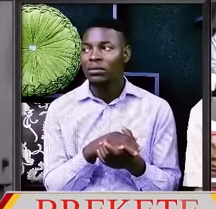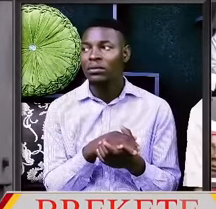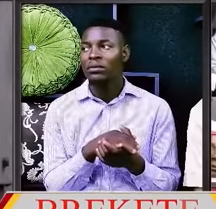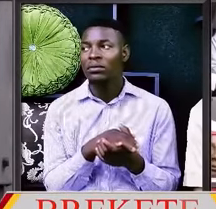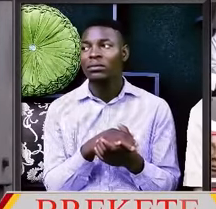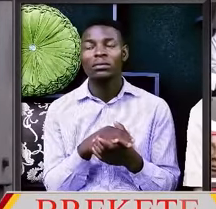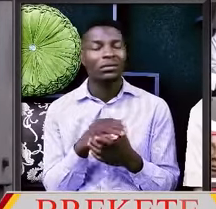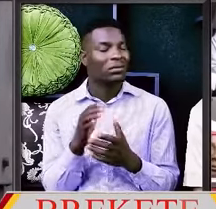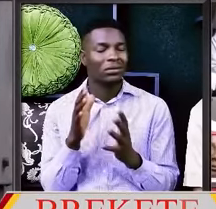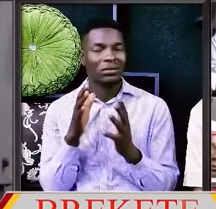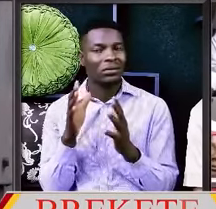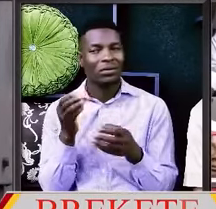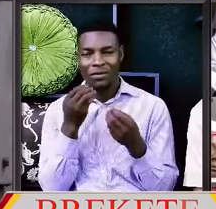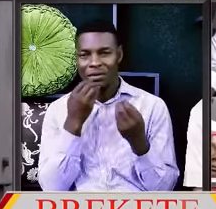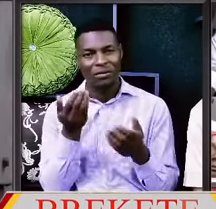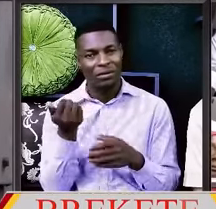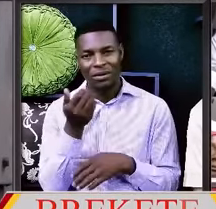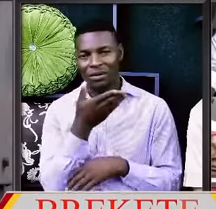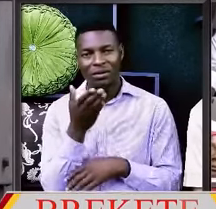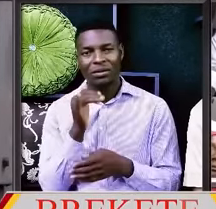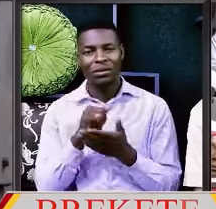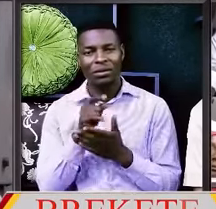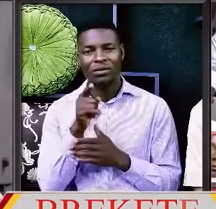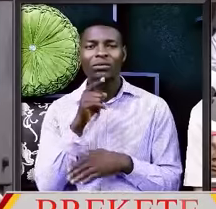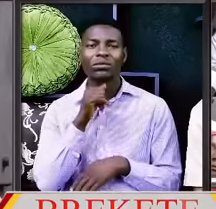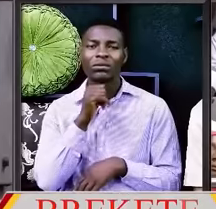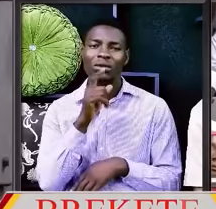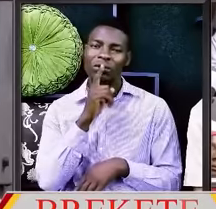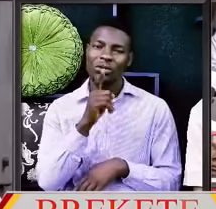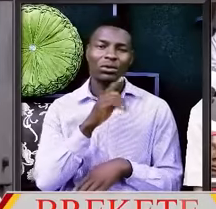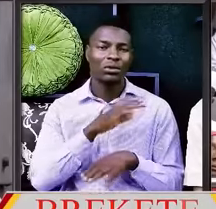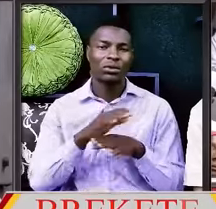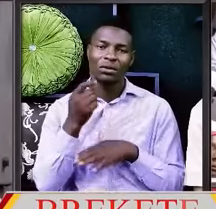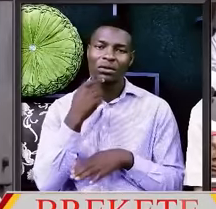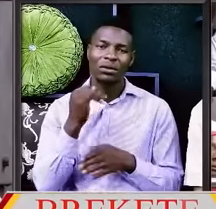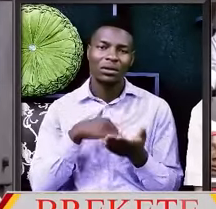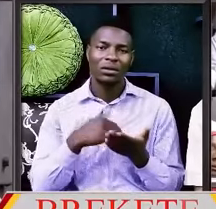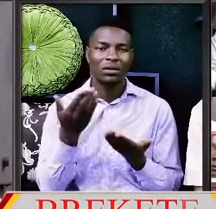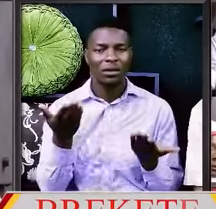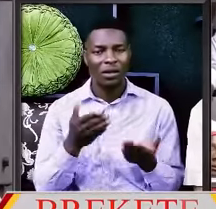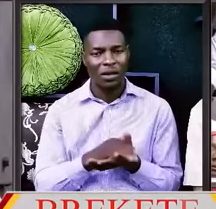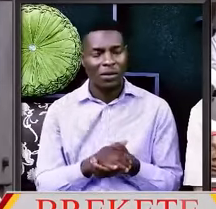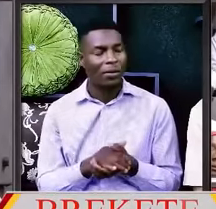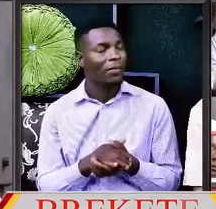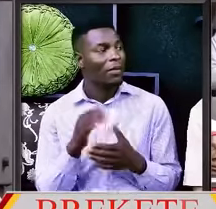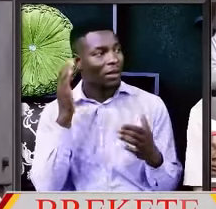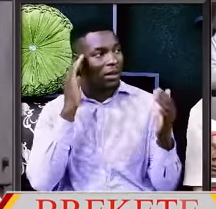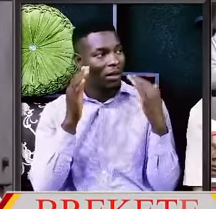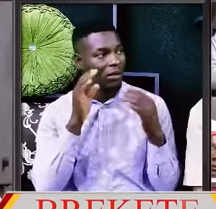When anything where you know they sure, no talk I'm here. It's okay. Hello, sir.